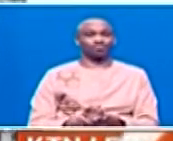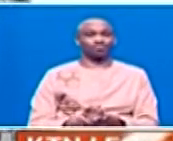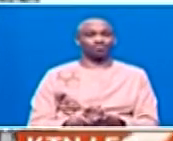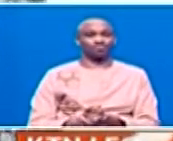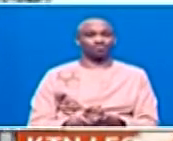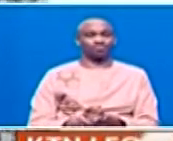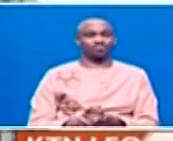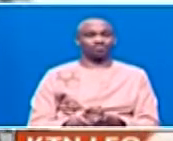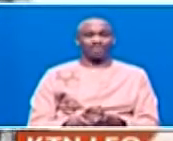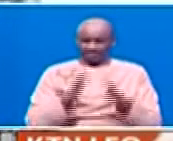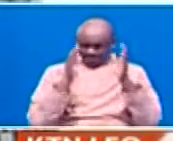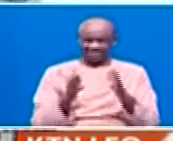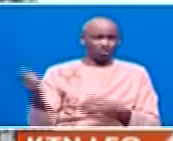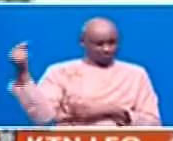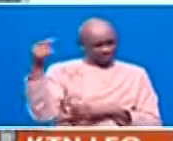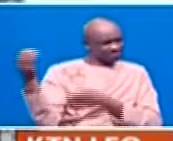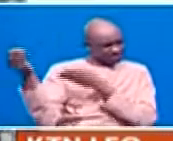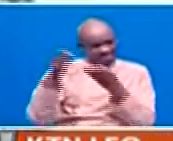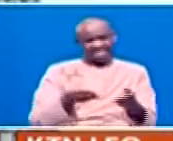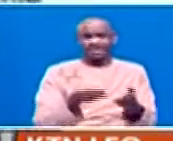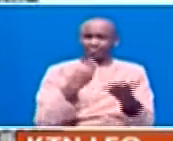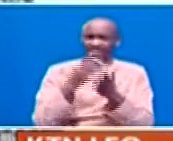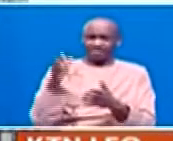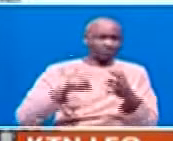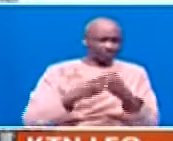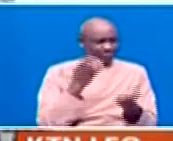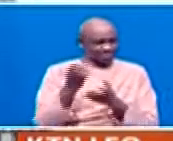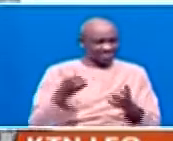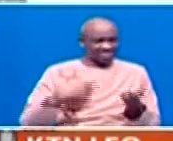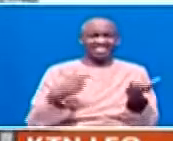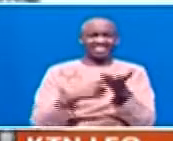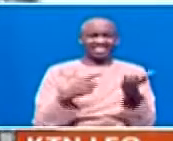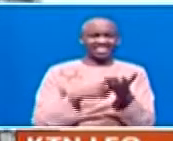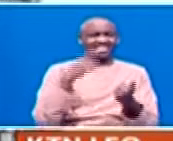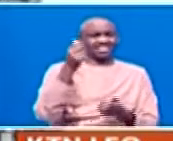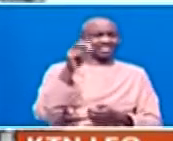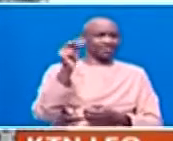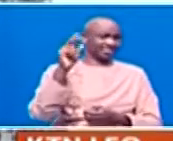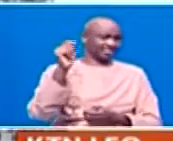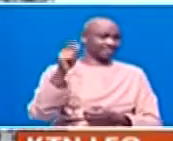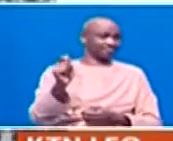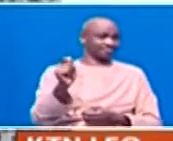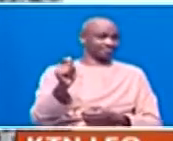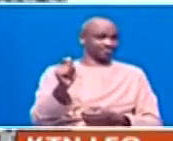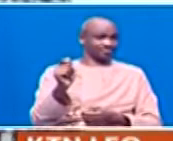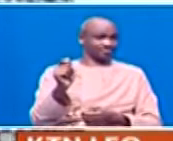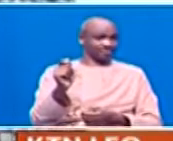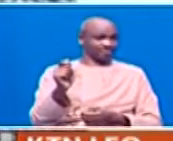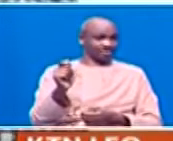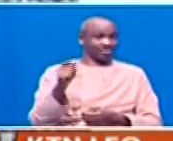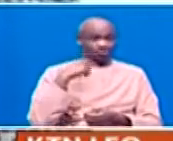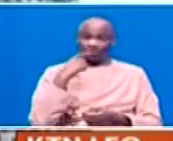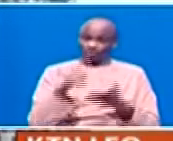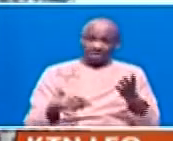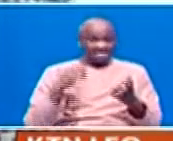Any investor investing in Taita Taveta will come and find the same environment when they come to Kilifi. But I see if you